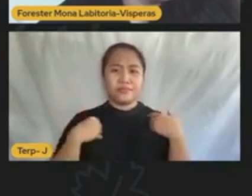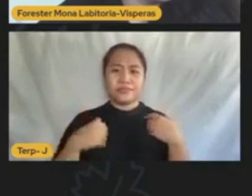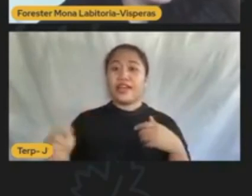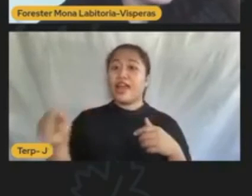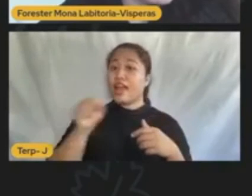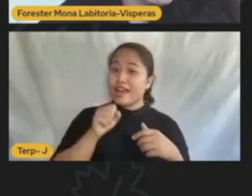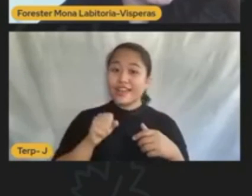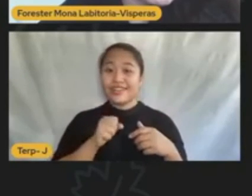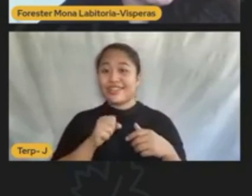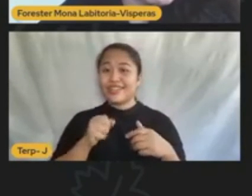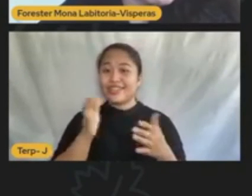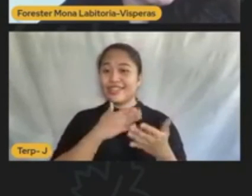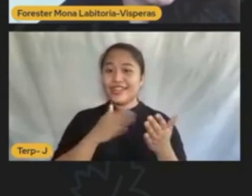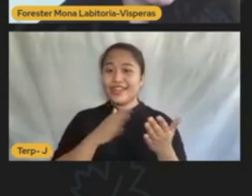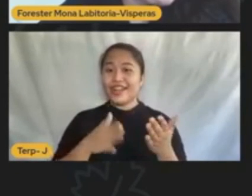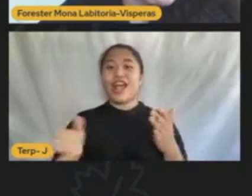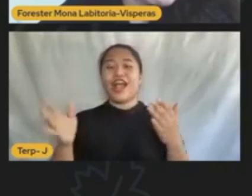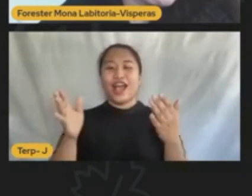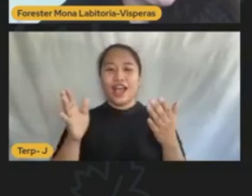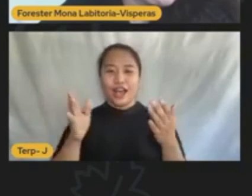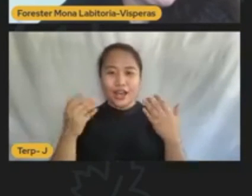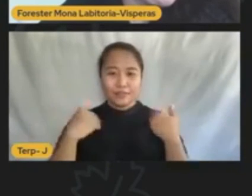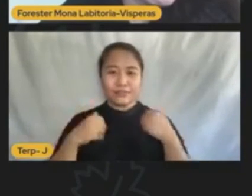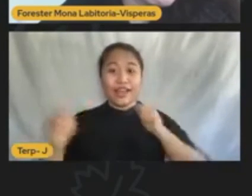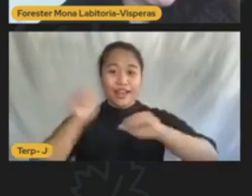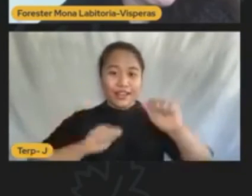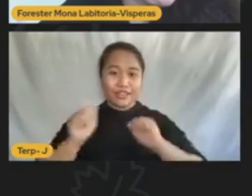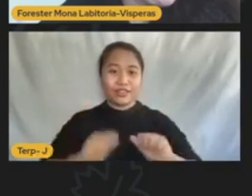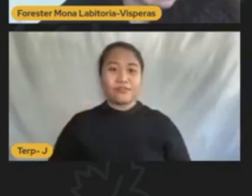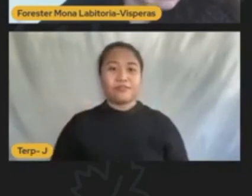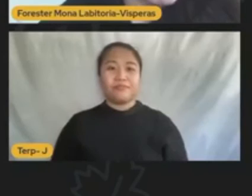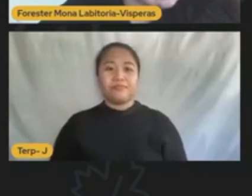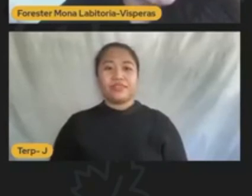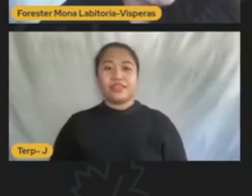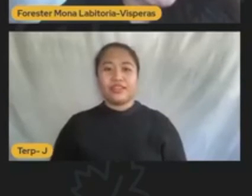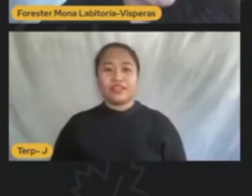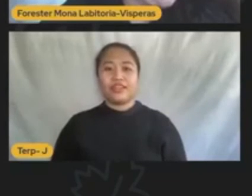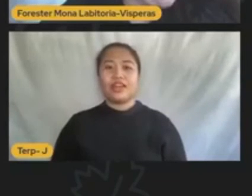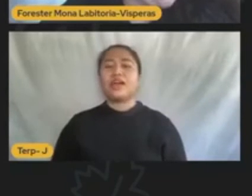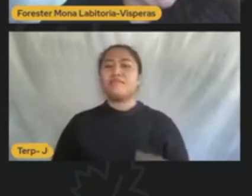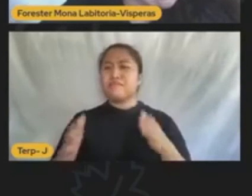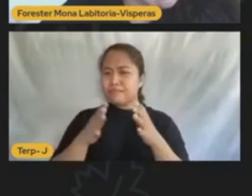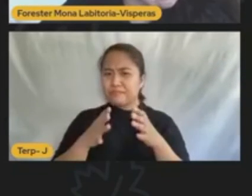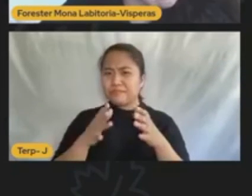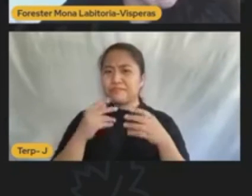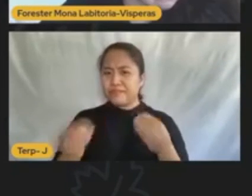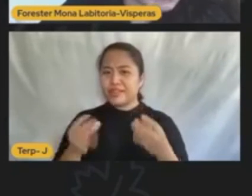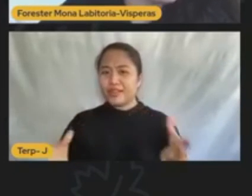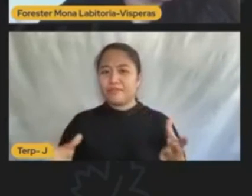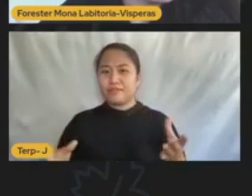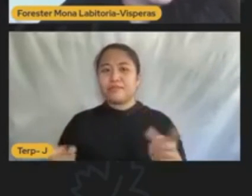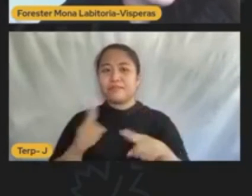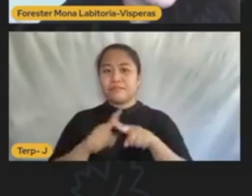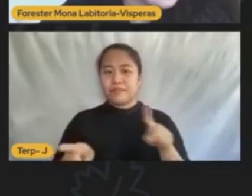we need this, and many schools always ask this from us, and we tell them it's a range. And they always want what level,